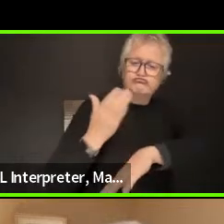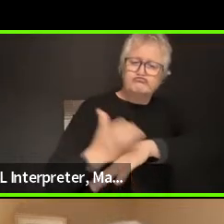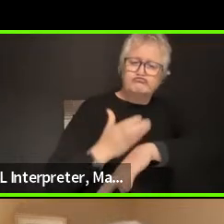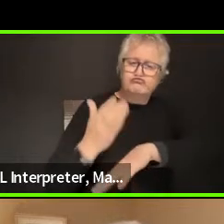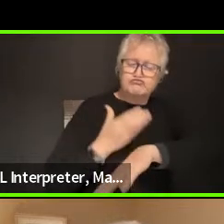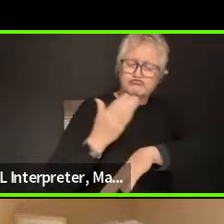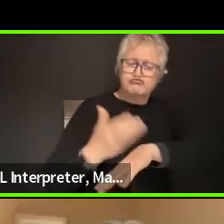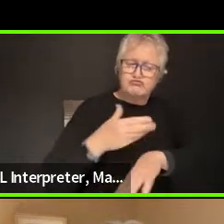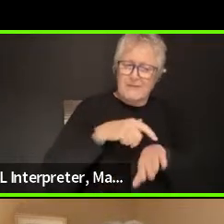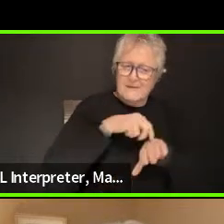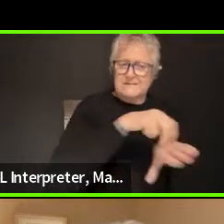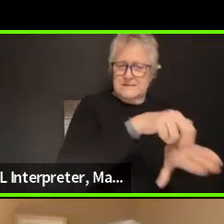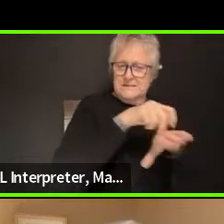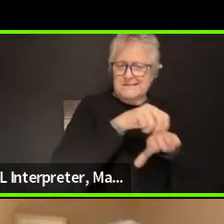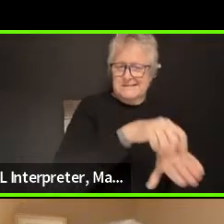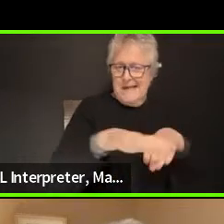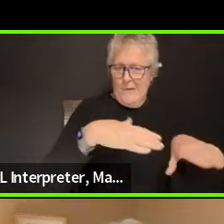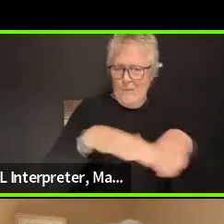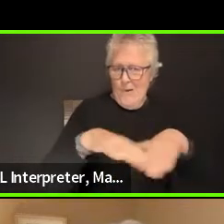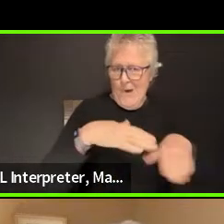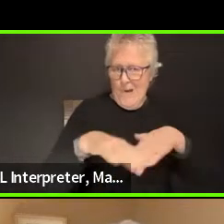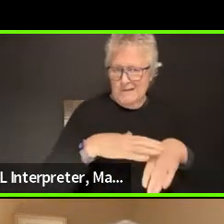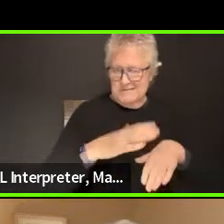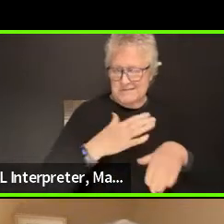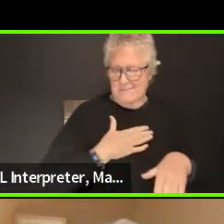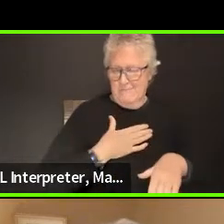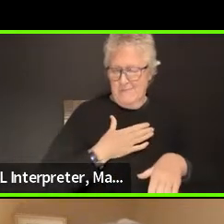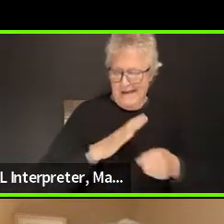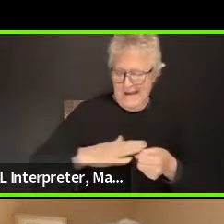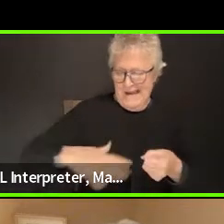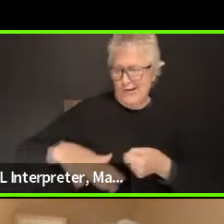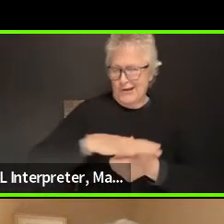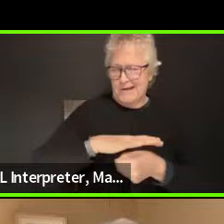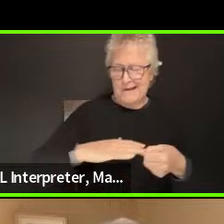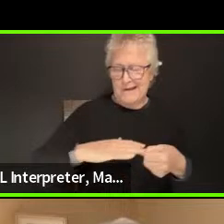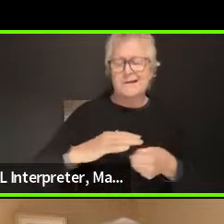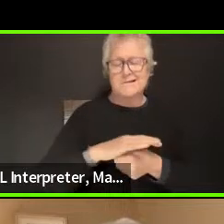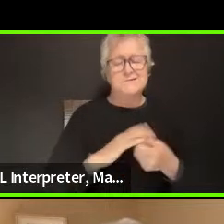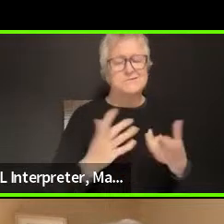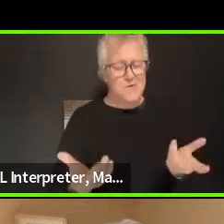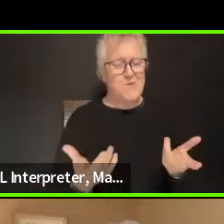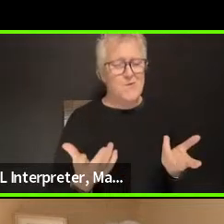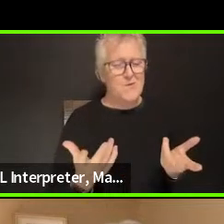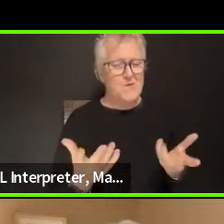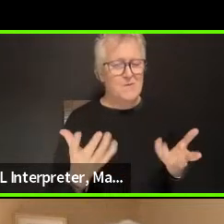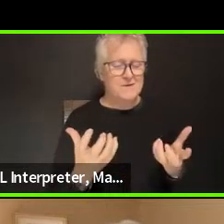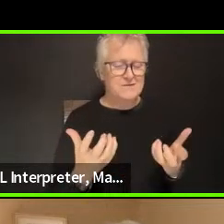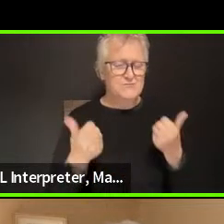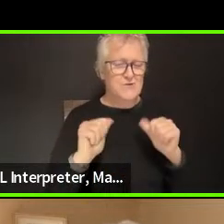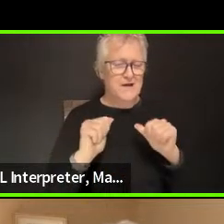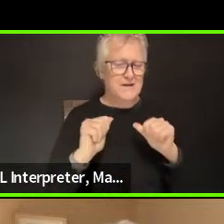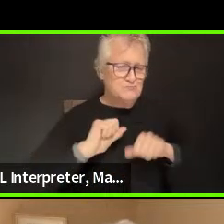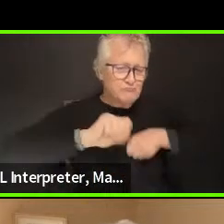a bike, so I don't need to drive. So I'm going to become more of a bicyclist.